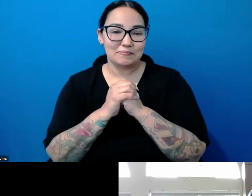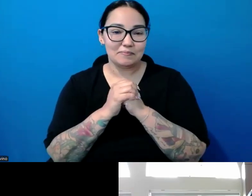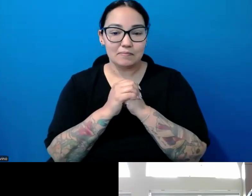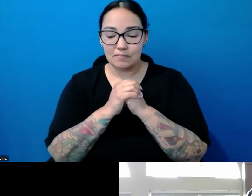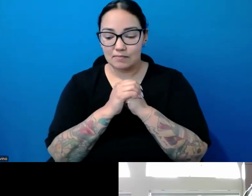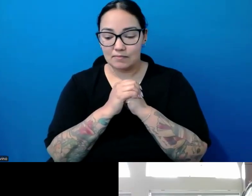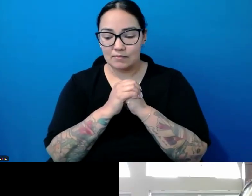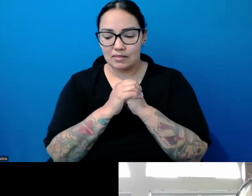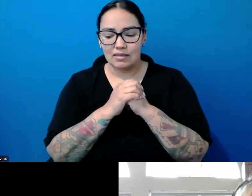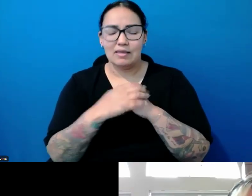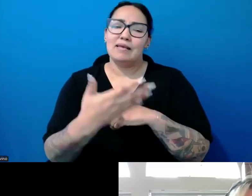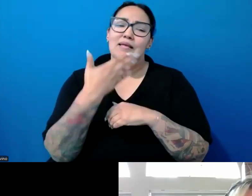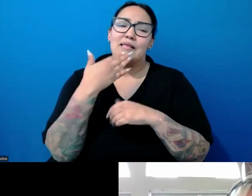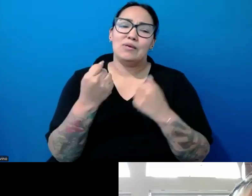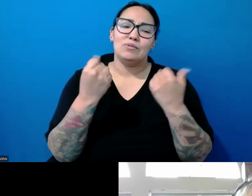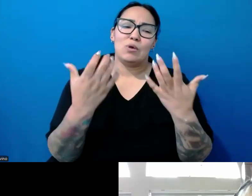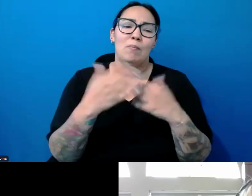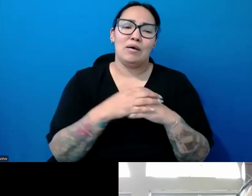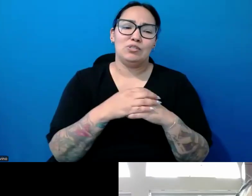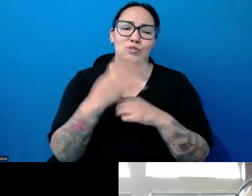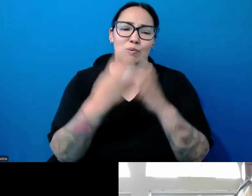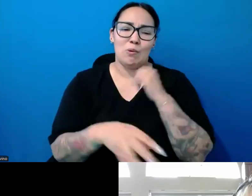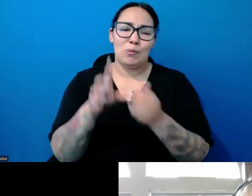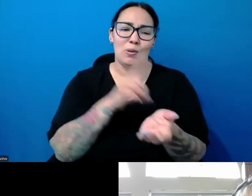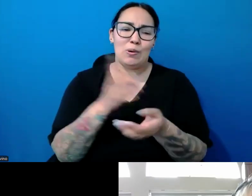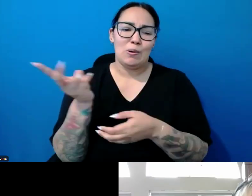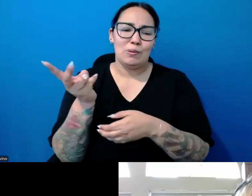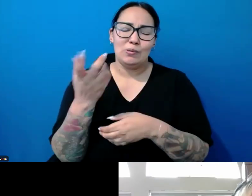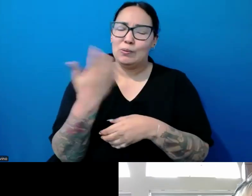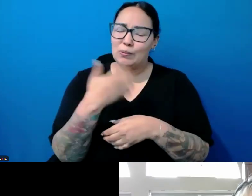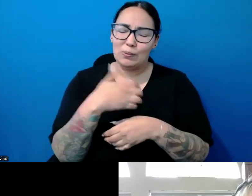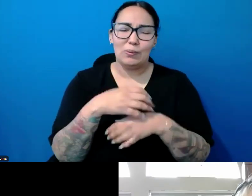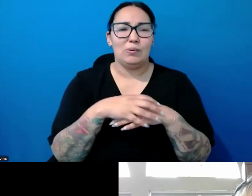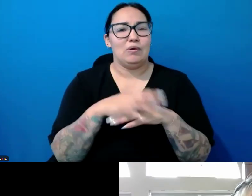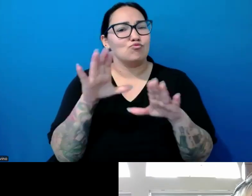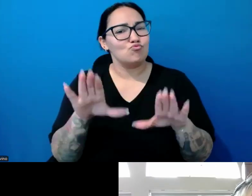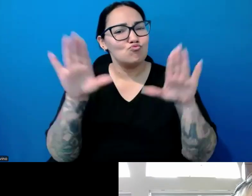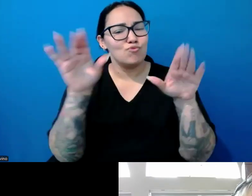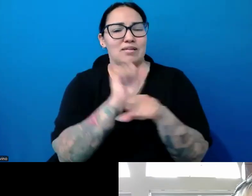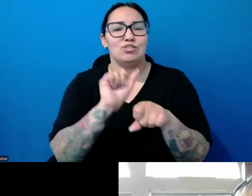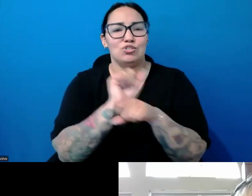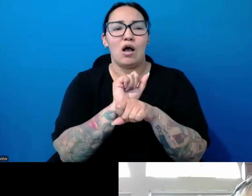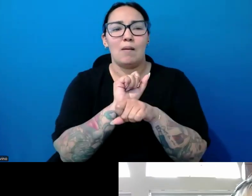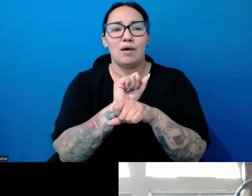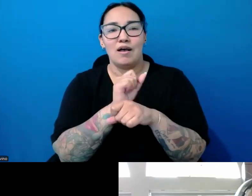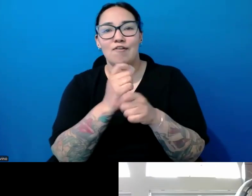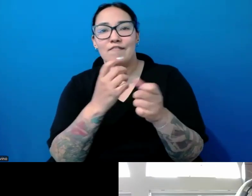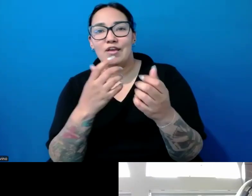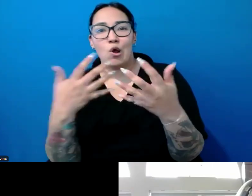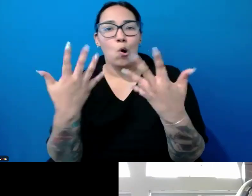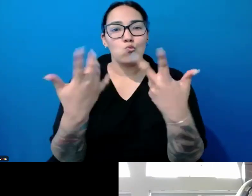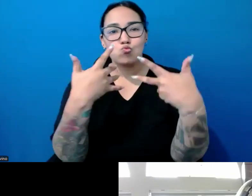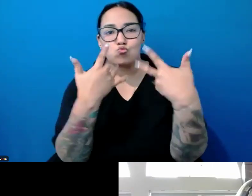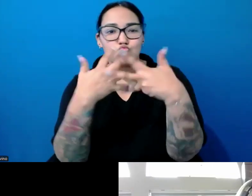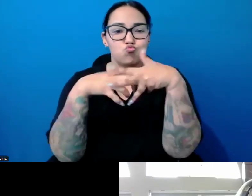Thank you so much, Dr. Chang and Dr. Amy, on really doing a great job of weaving the intersection between health